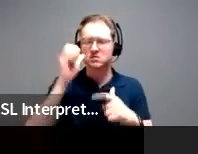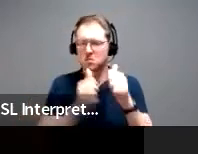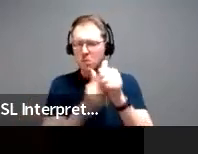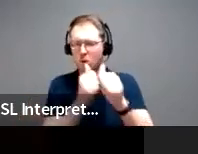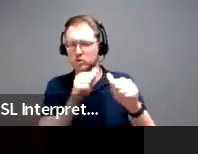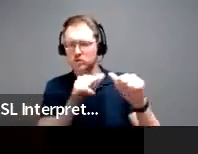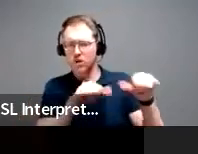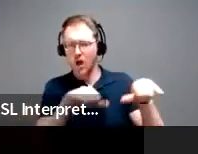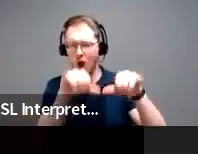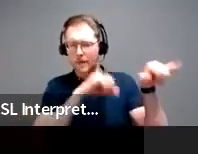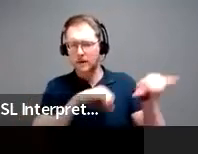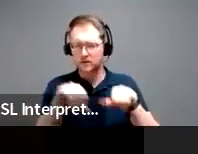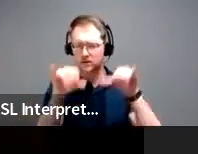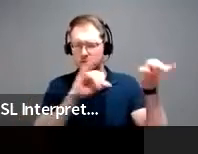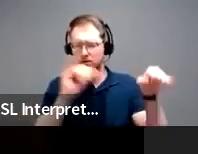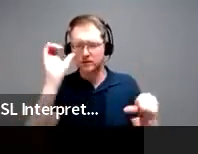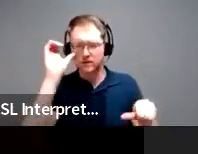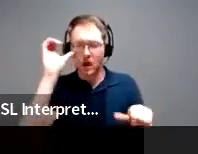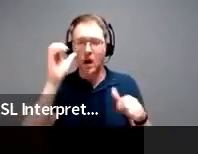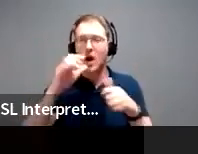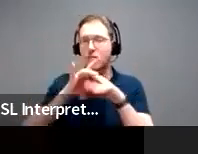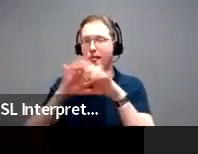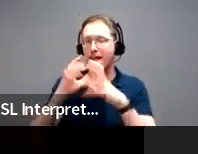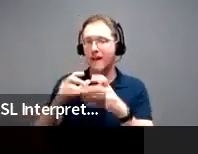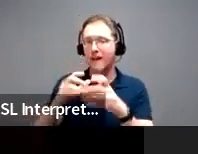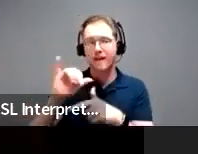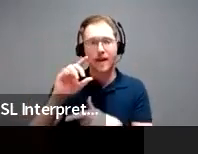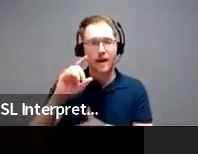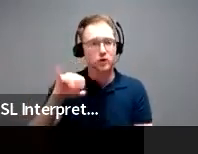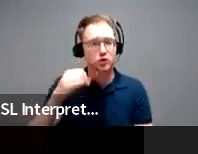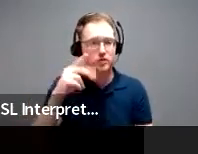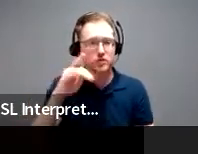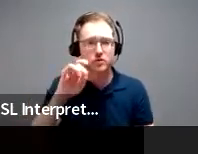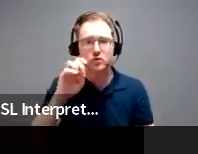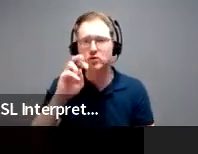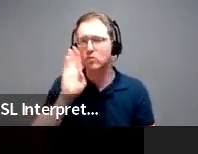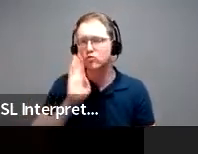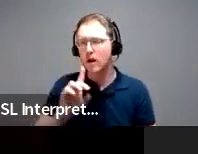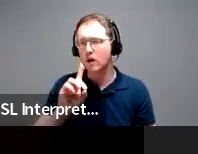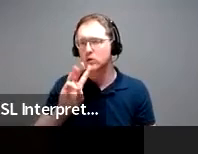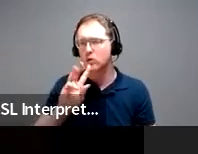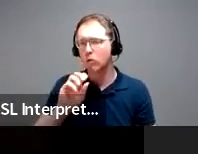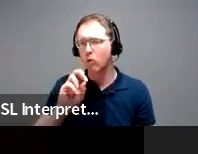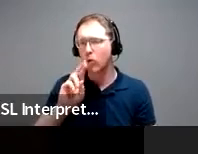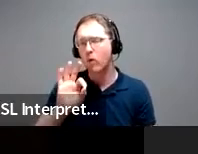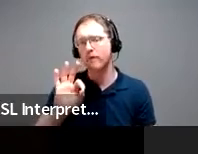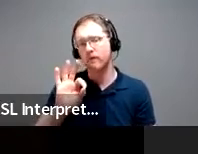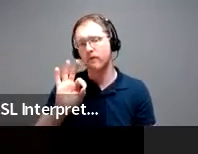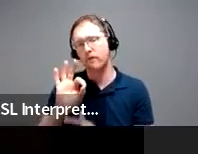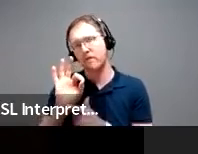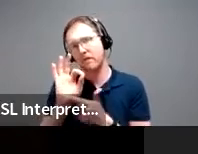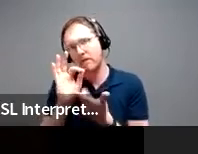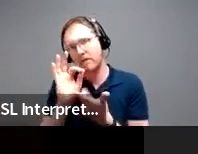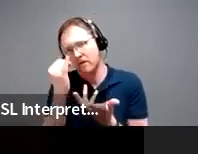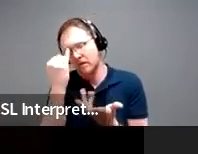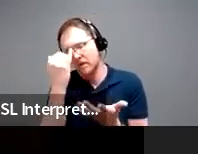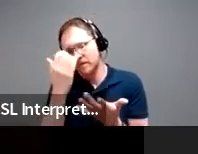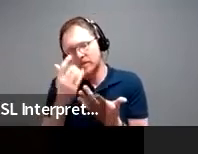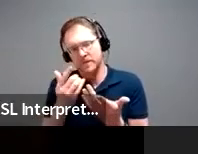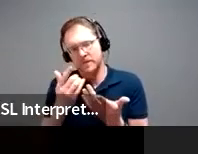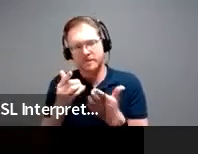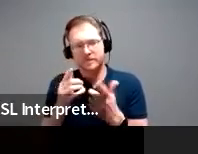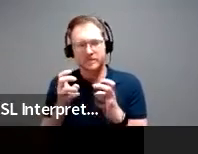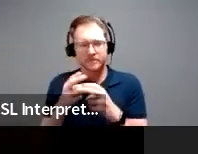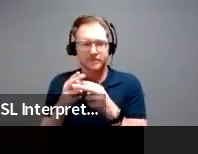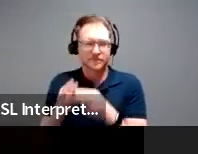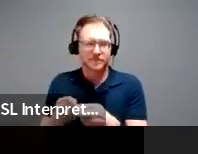stars, planets like Jupiter, brown dwarfs, these so-called failed stars, and other kinds of objects that form in